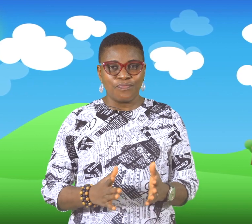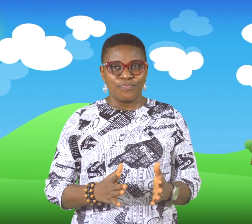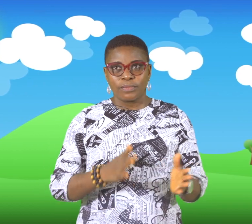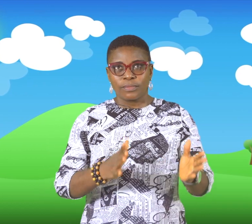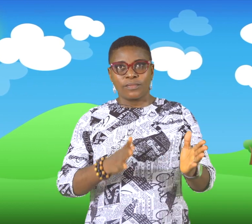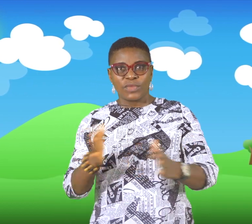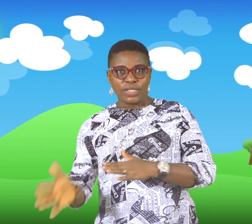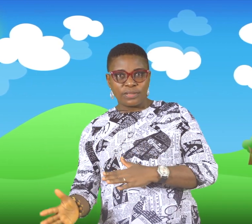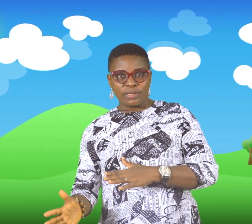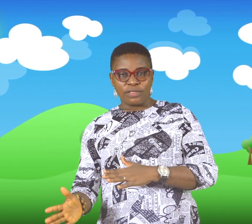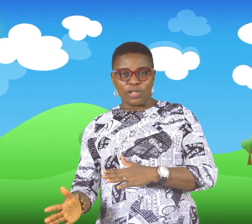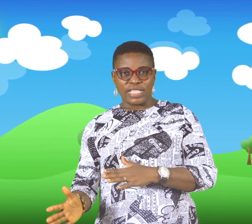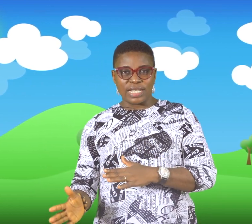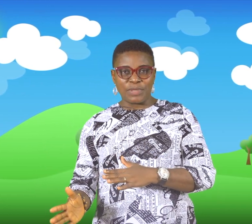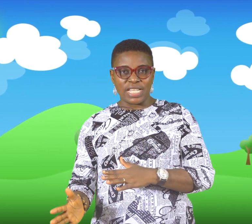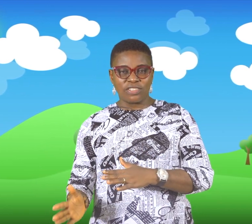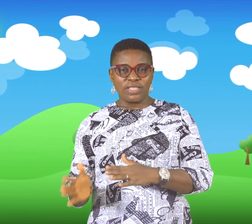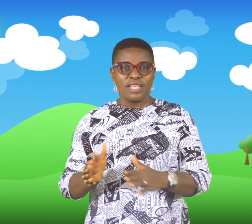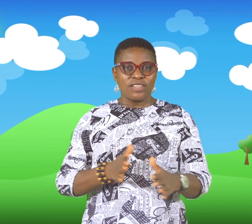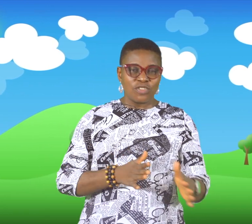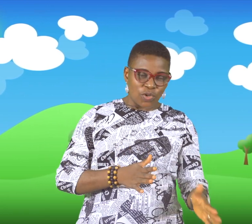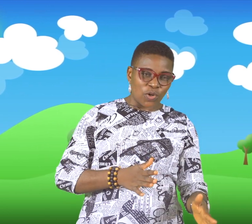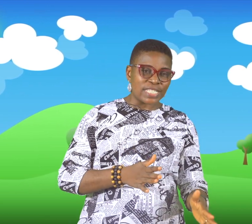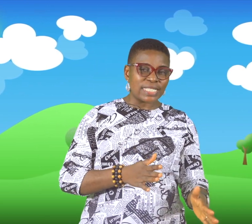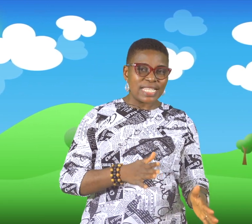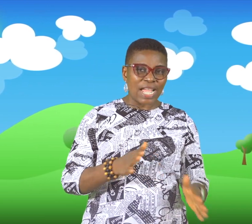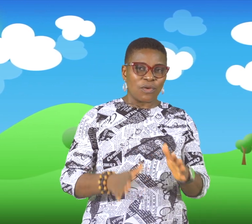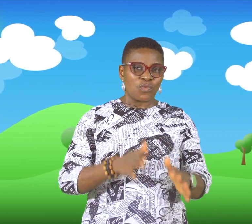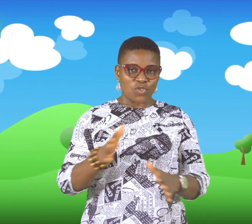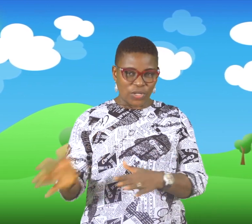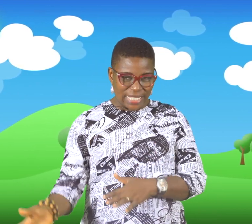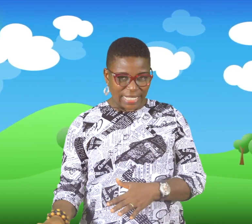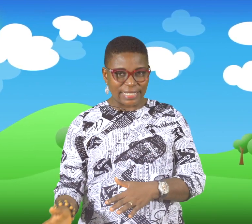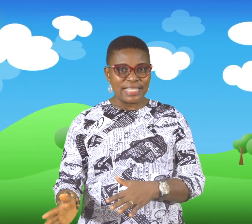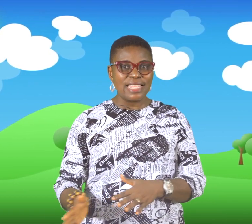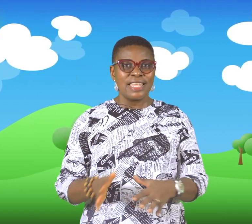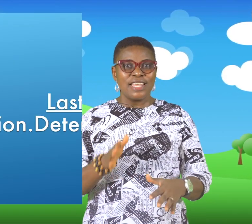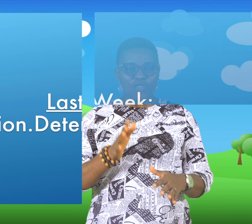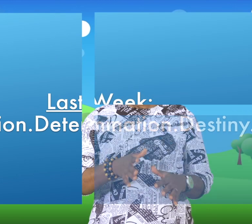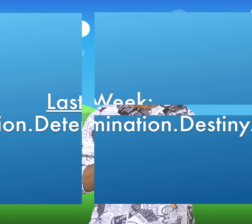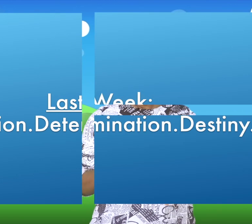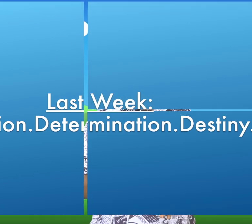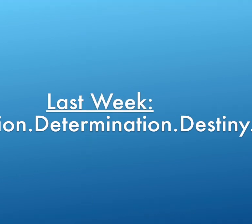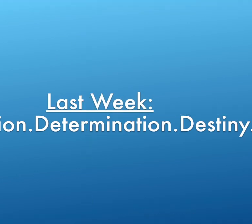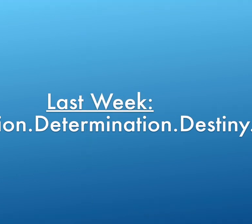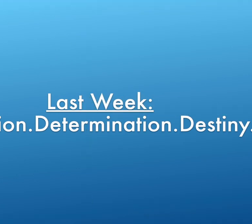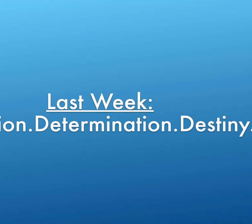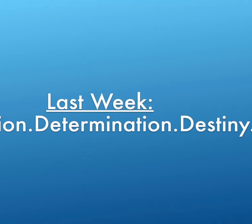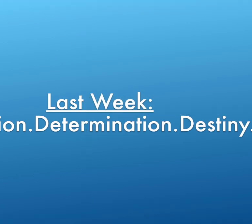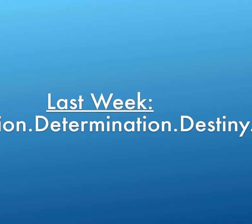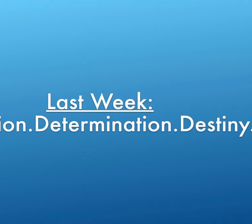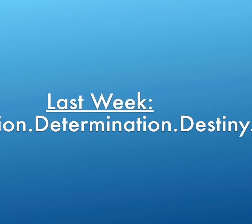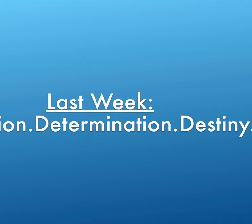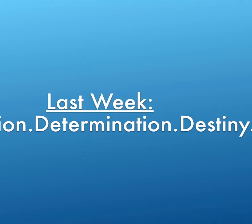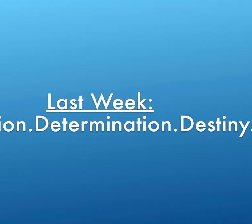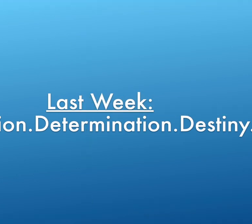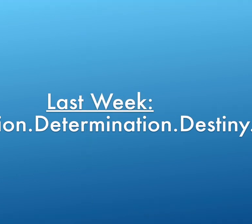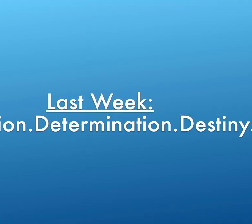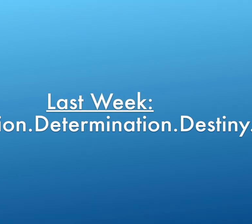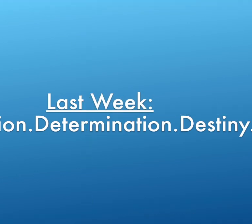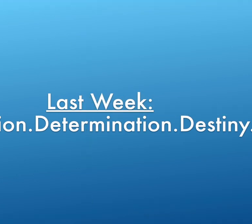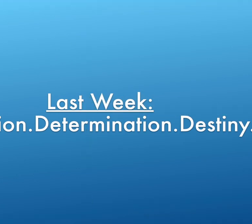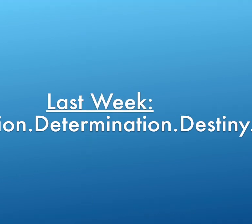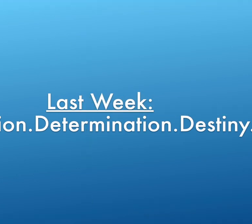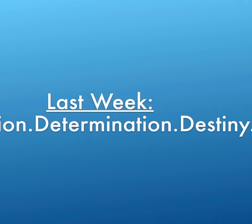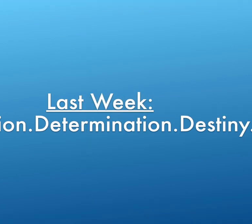consider your determination, you consider your destiny, you consider what the decision